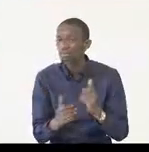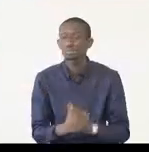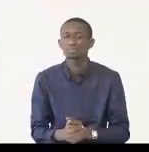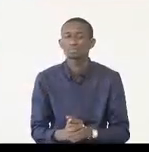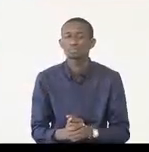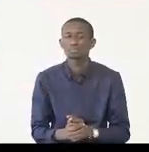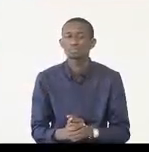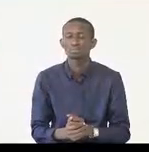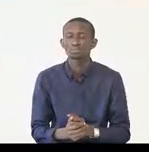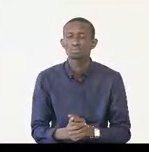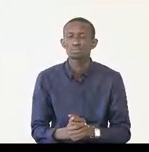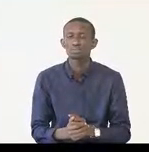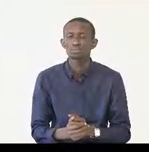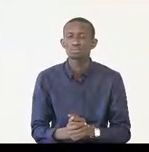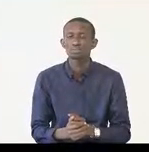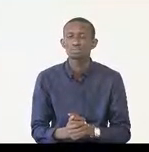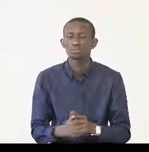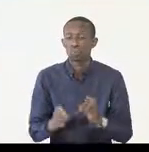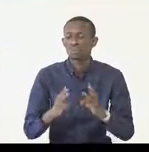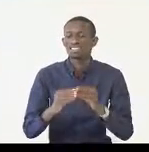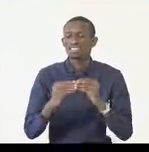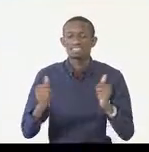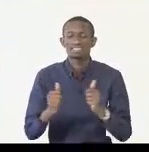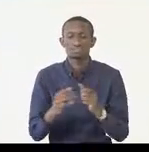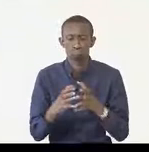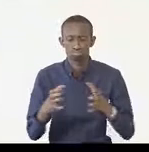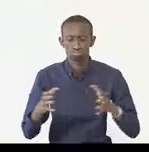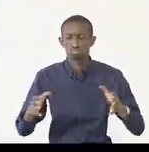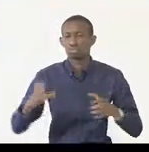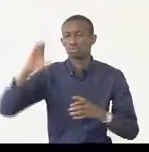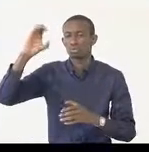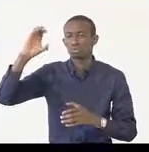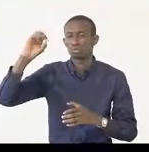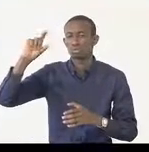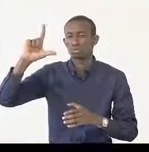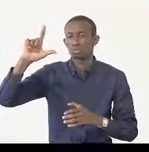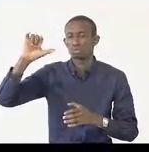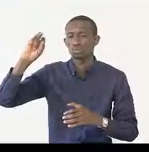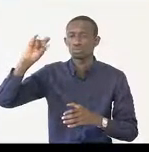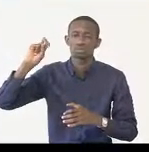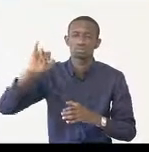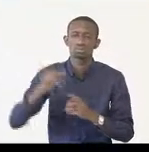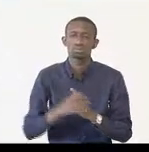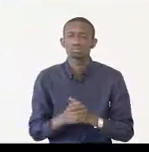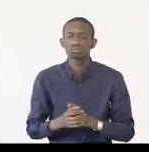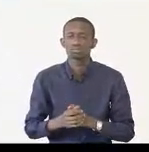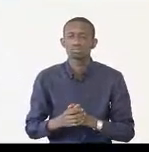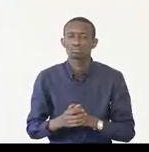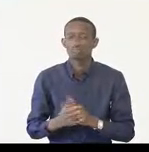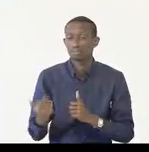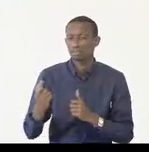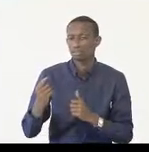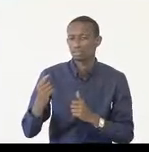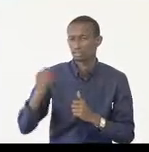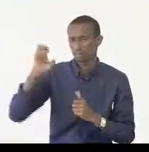a perfectly inelastic collision, okay? So then we have the total kinetic energy is the same before and after